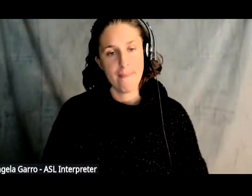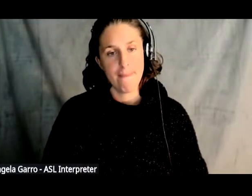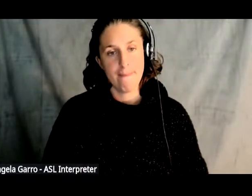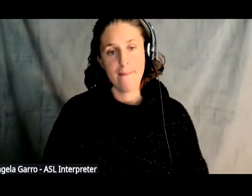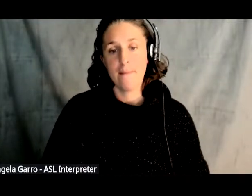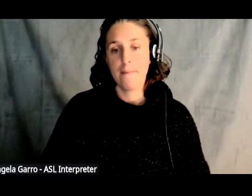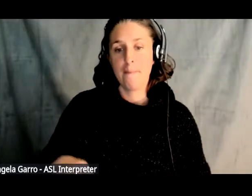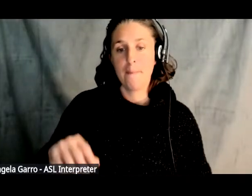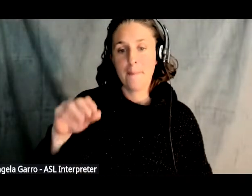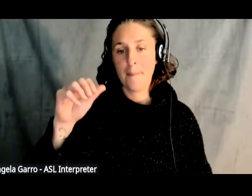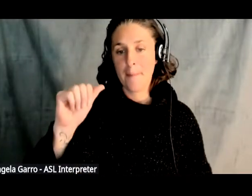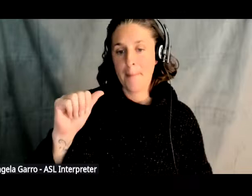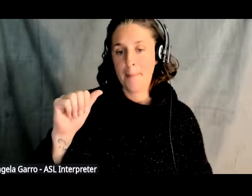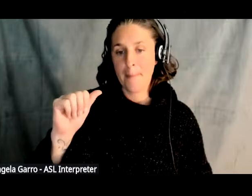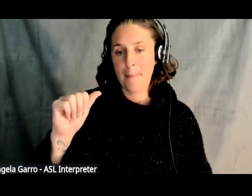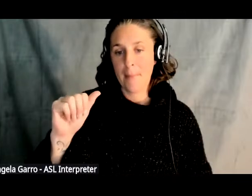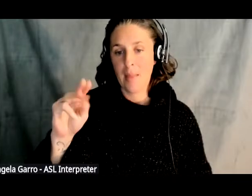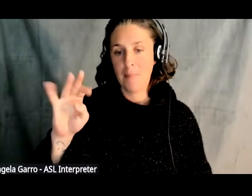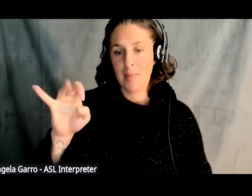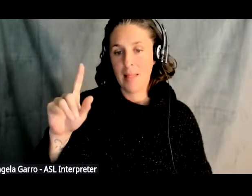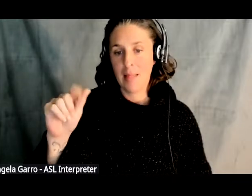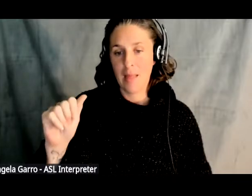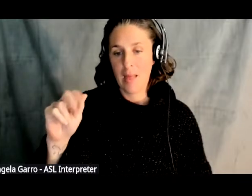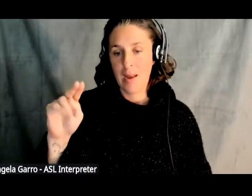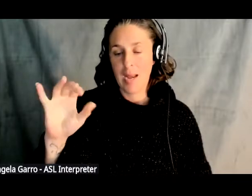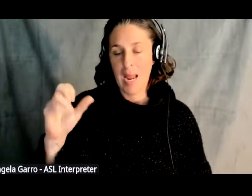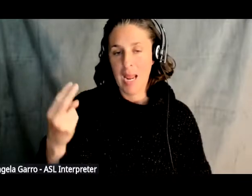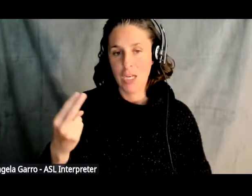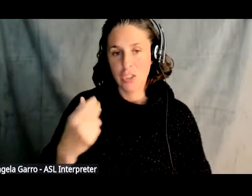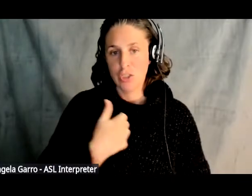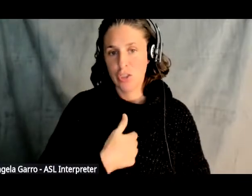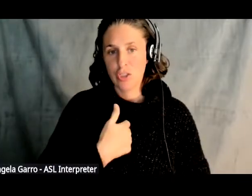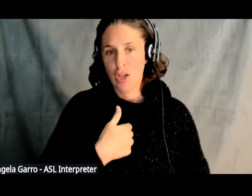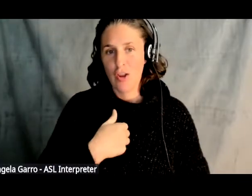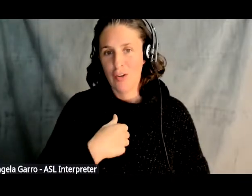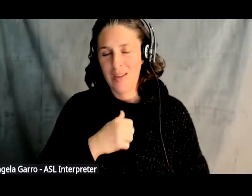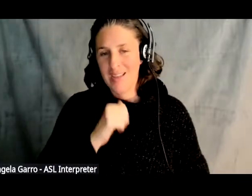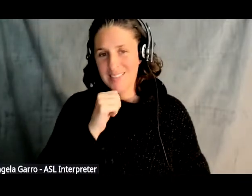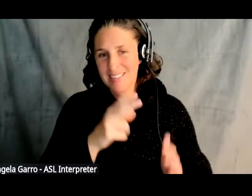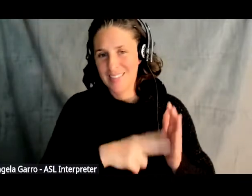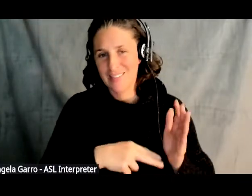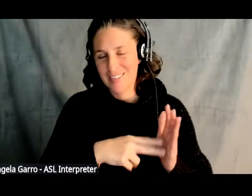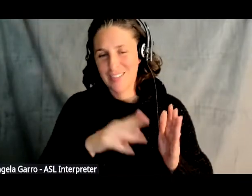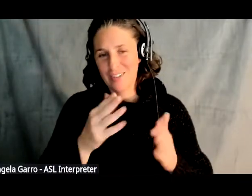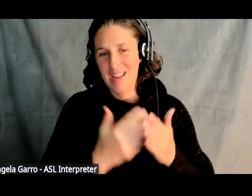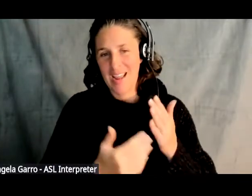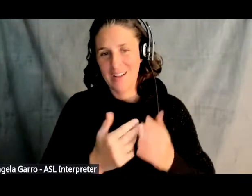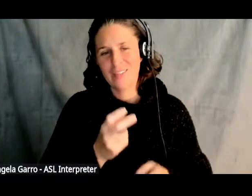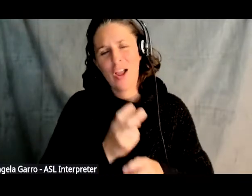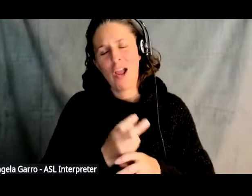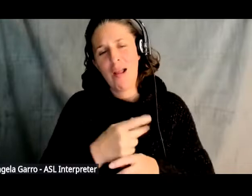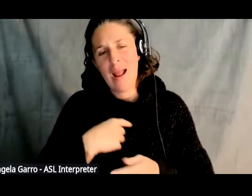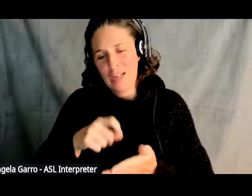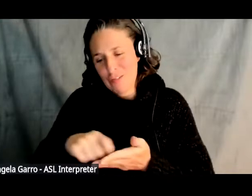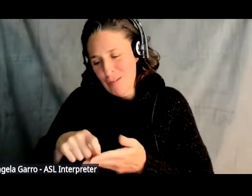Amelia Nash. I'm sorry, I can't read your handwriting, so. I know, it was hard. I had to write it on my chair.